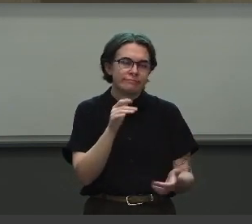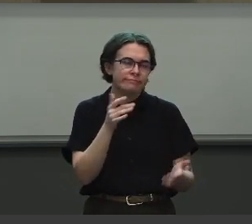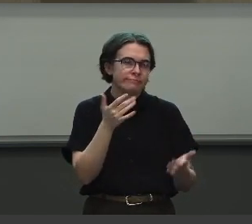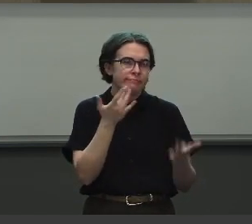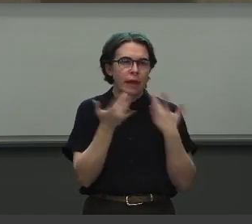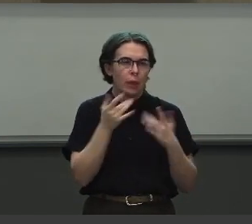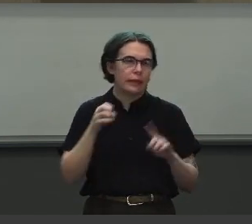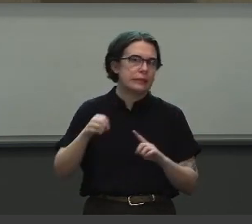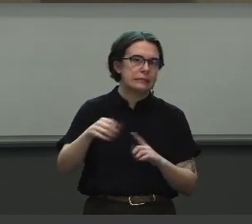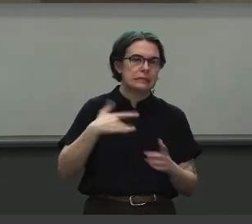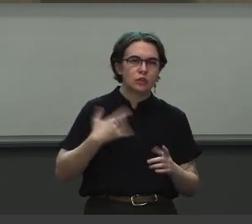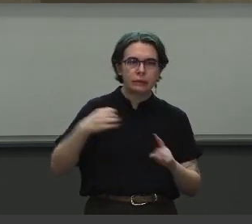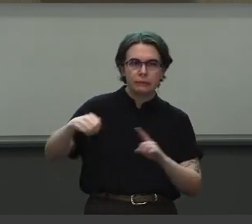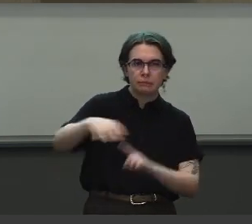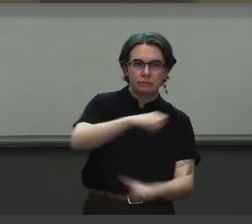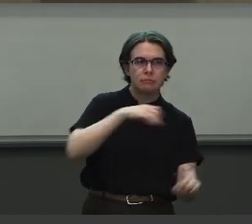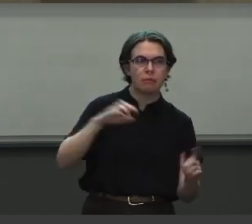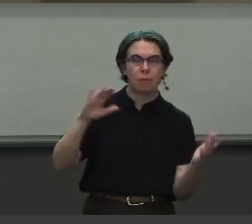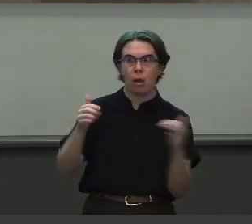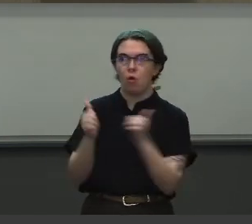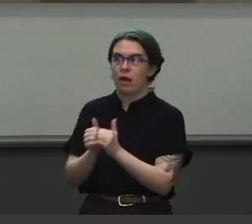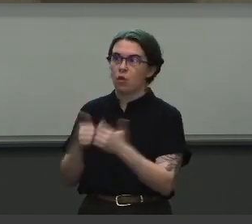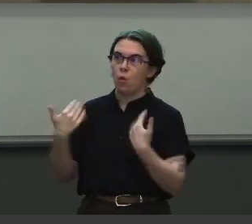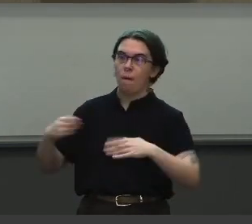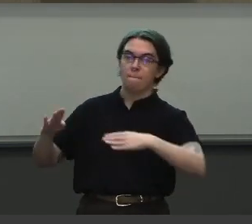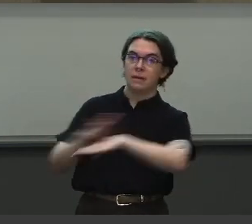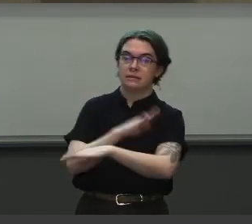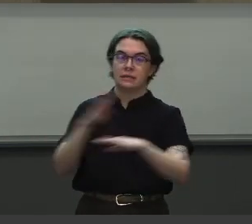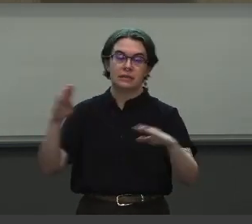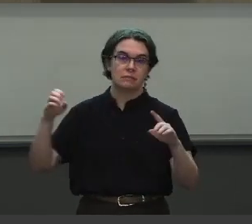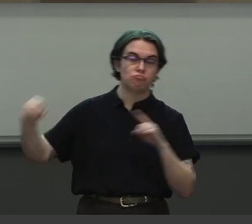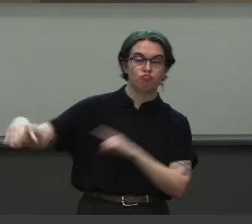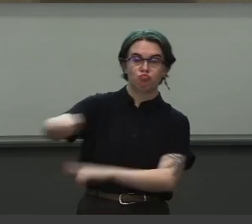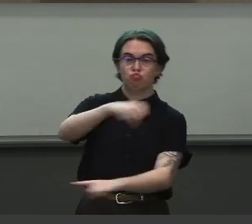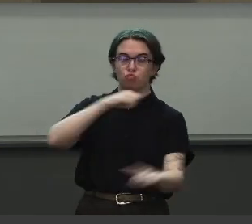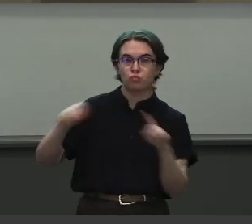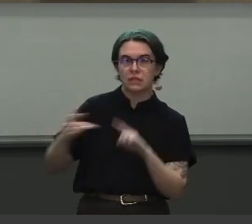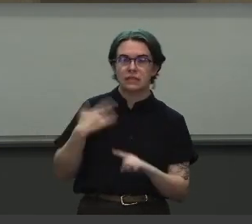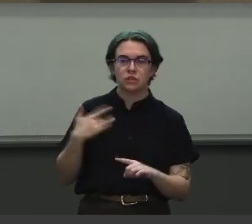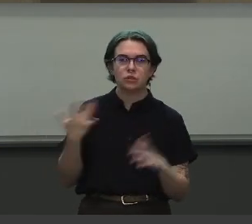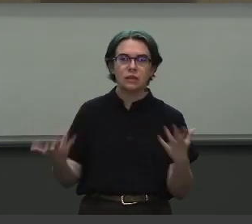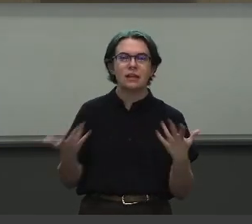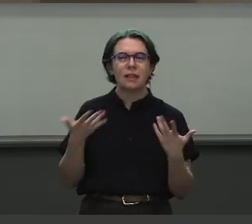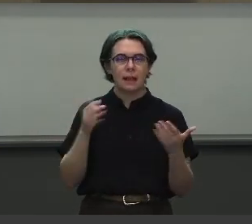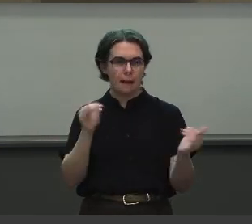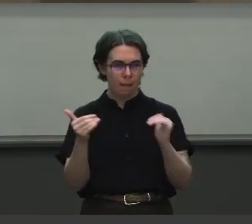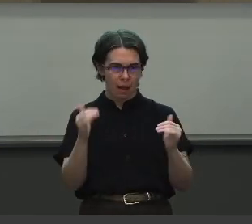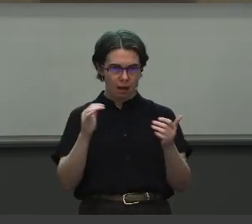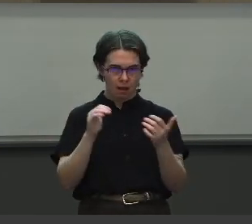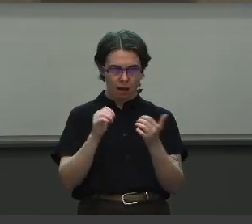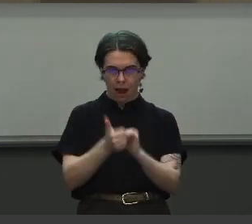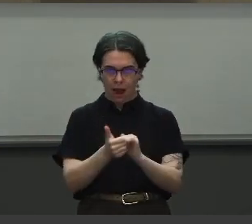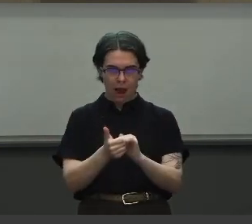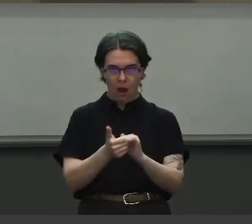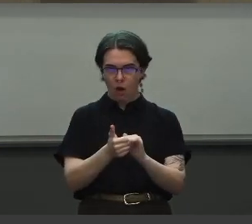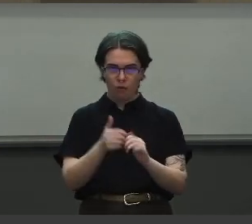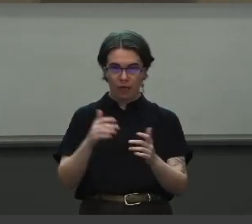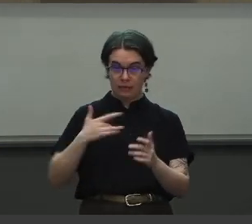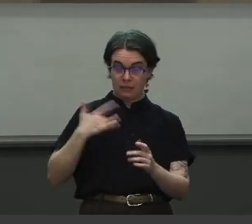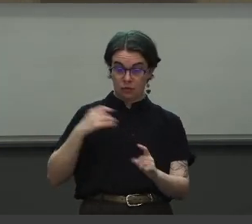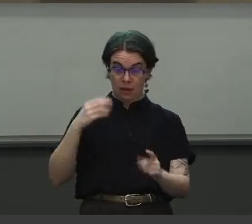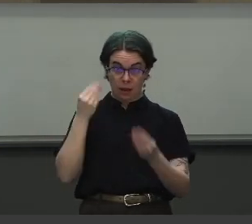visual conditions, auditory and visual conditions, and comparing how different levels of sensory